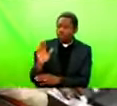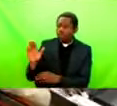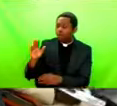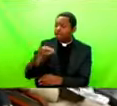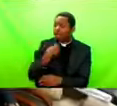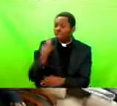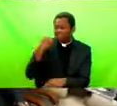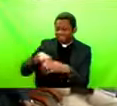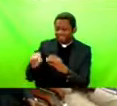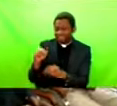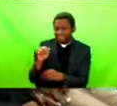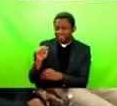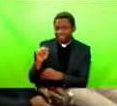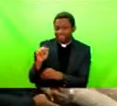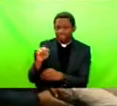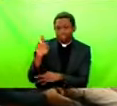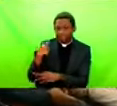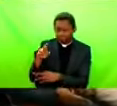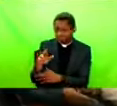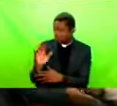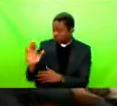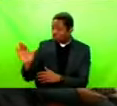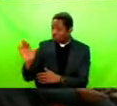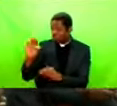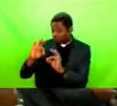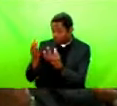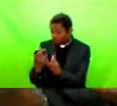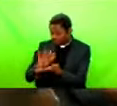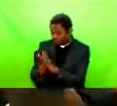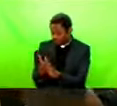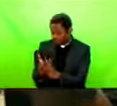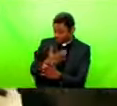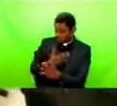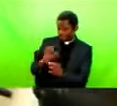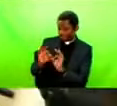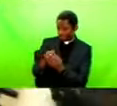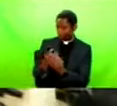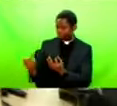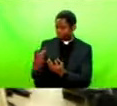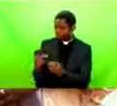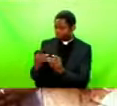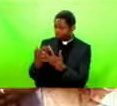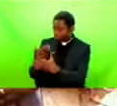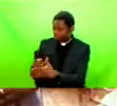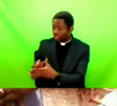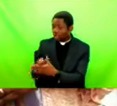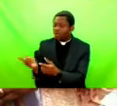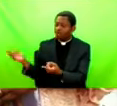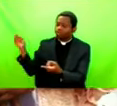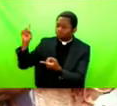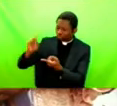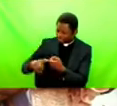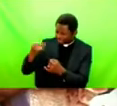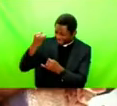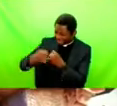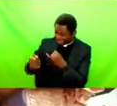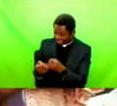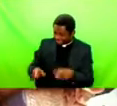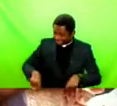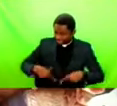His family became that of mine and mine his. Until the last of his life, he was still encouraging